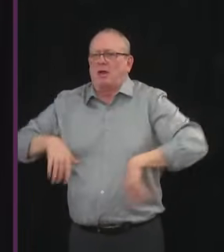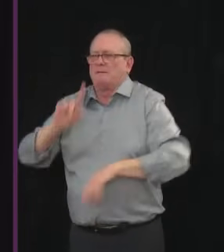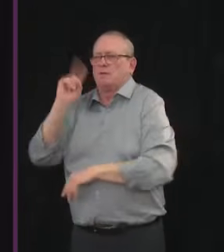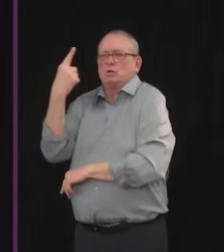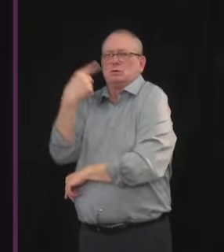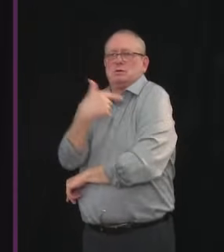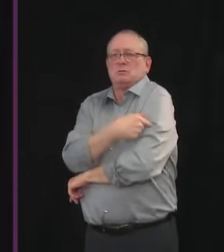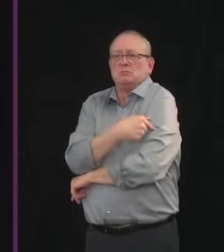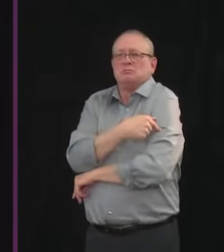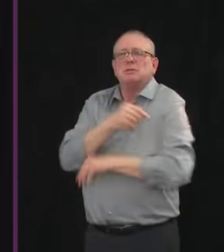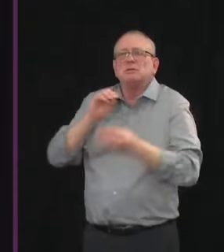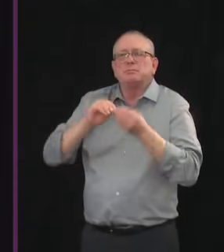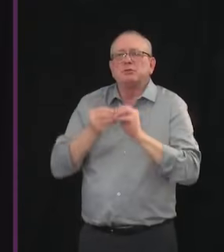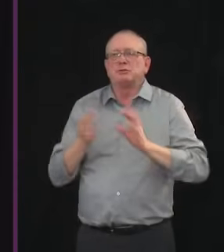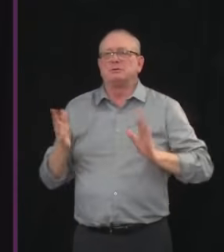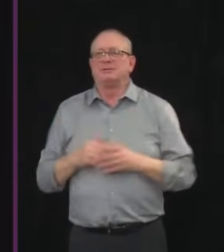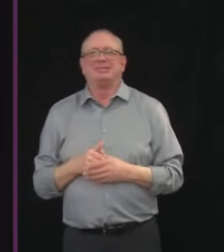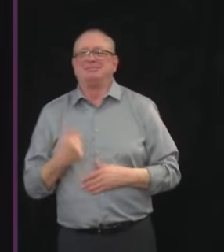that information for you.